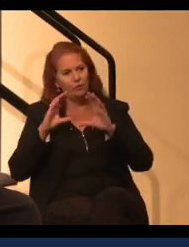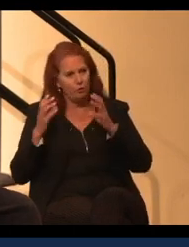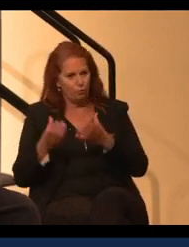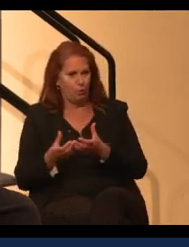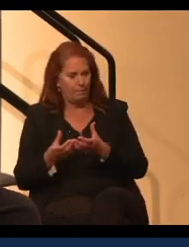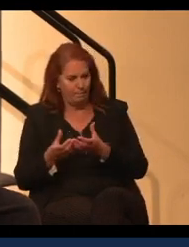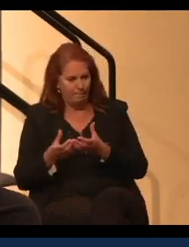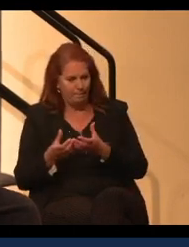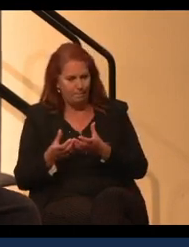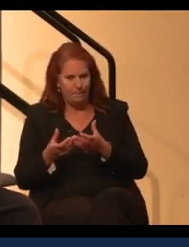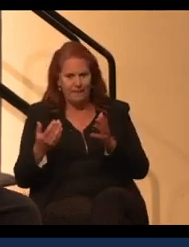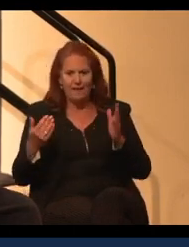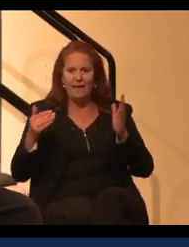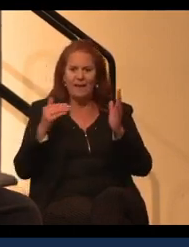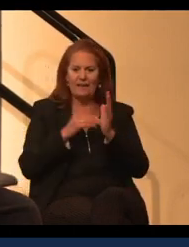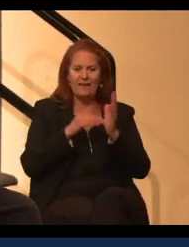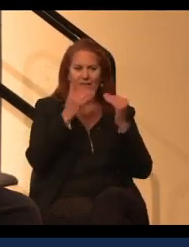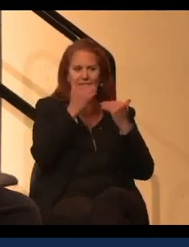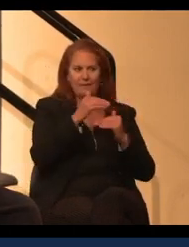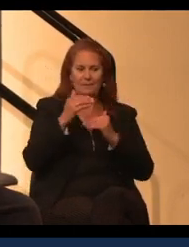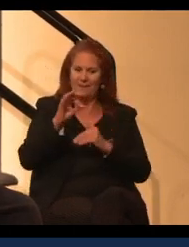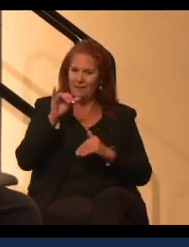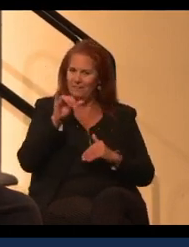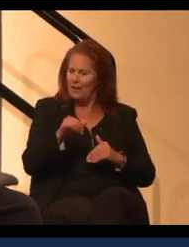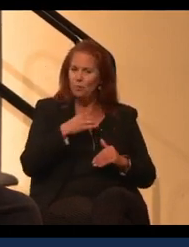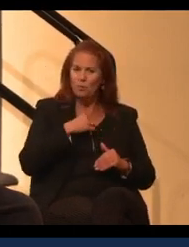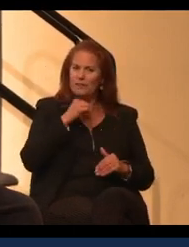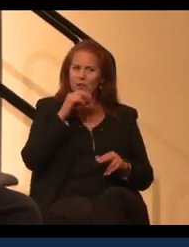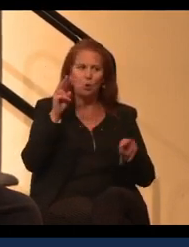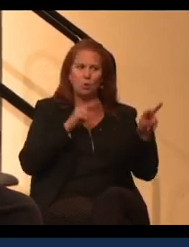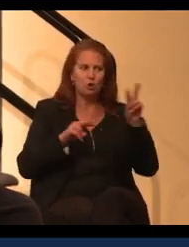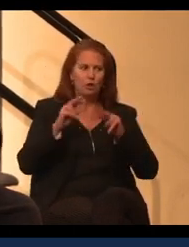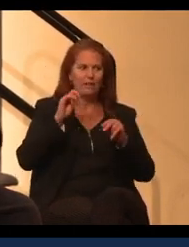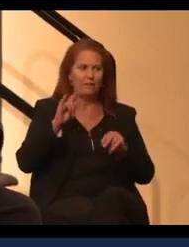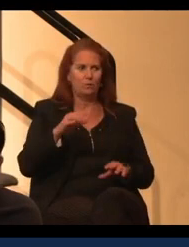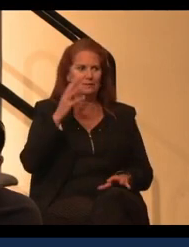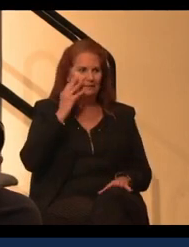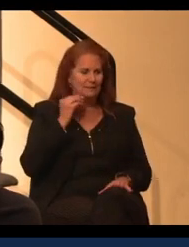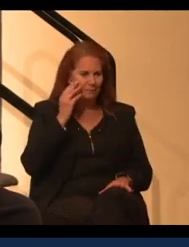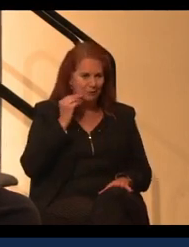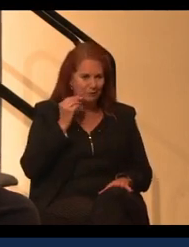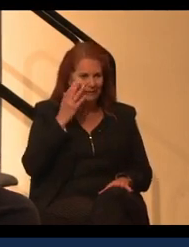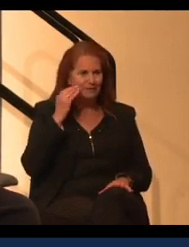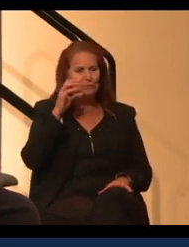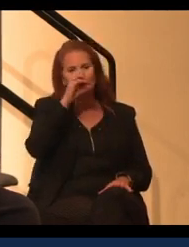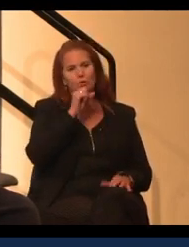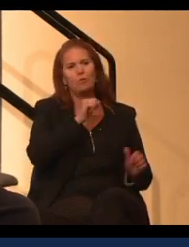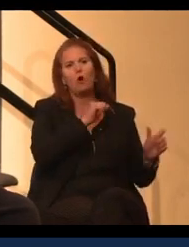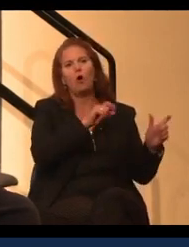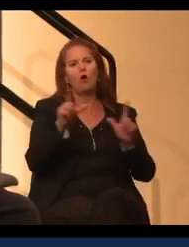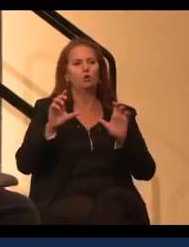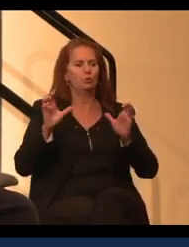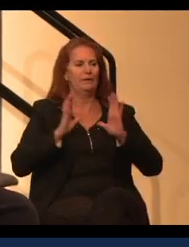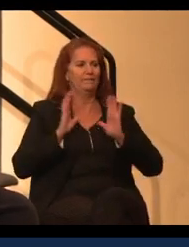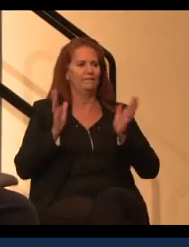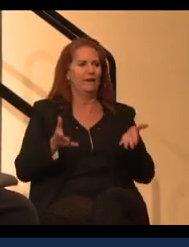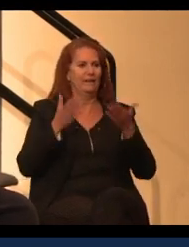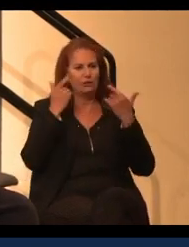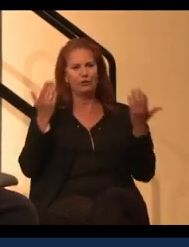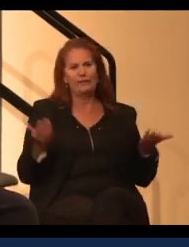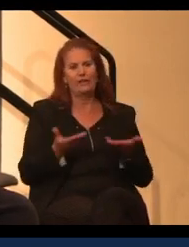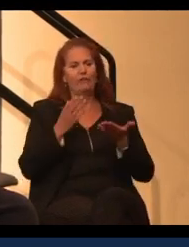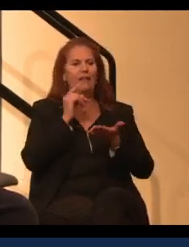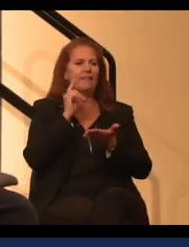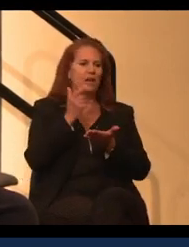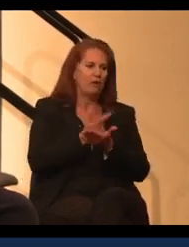few. And again, the limitation of that is that we don't look at those experiences because then we assume they're all doing fine because they're here and they